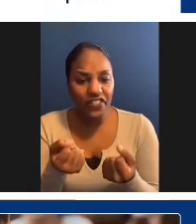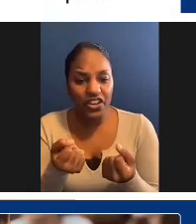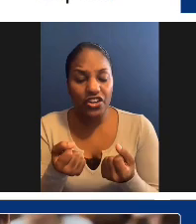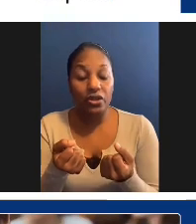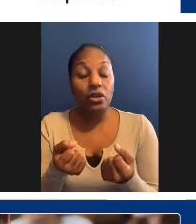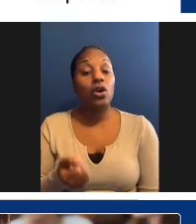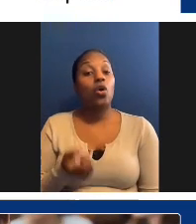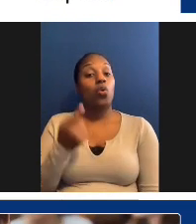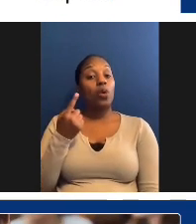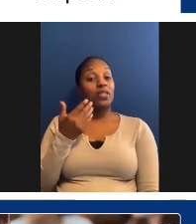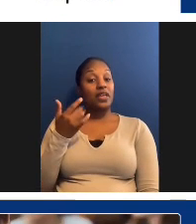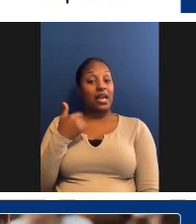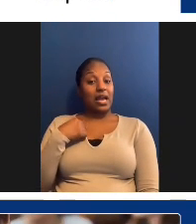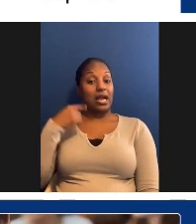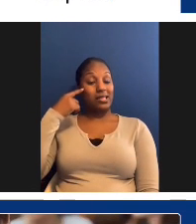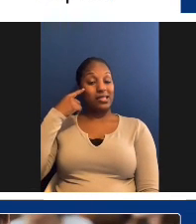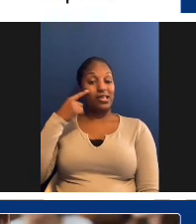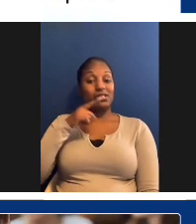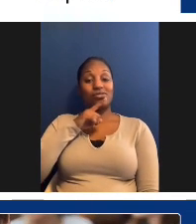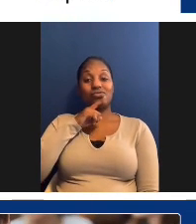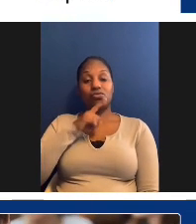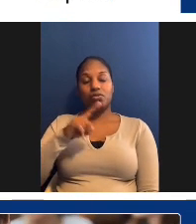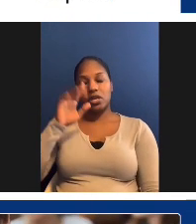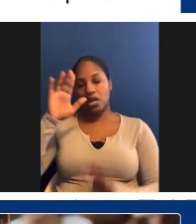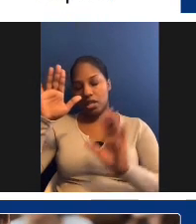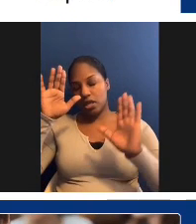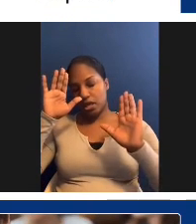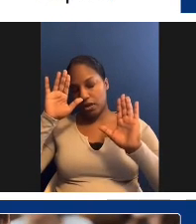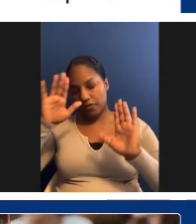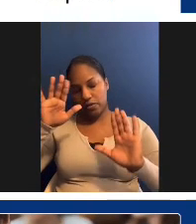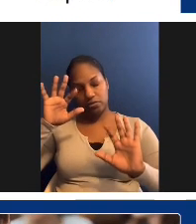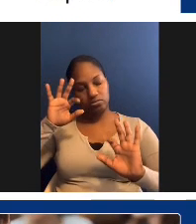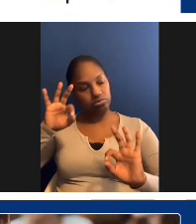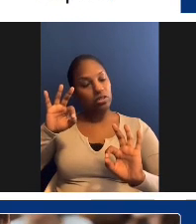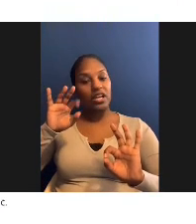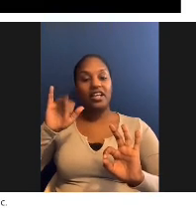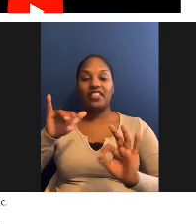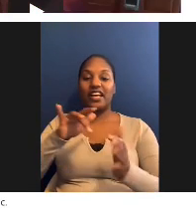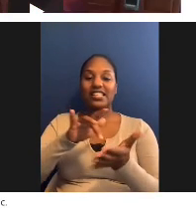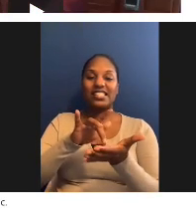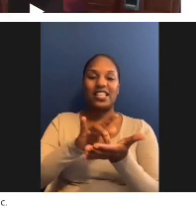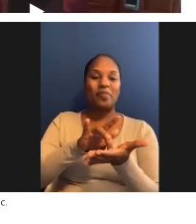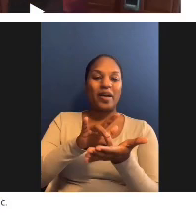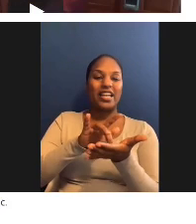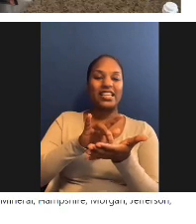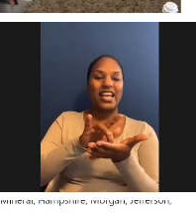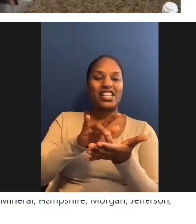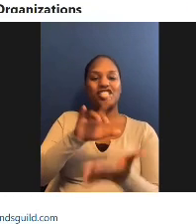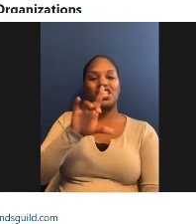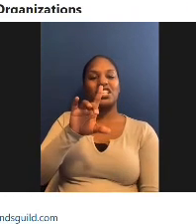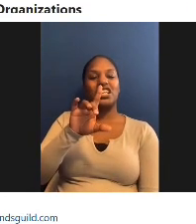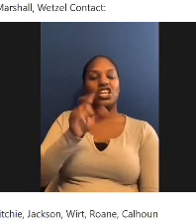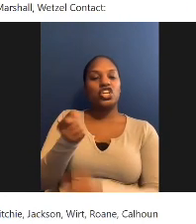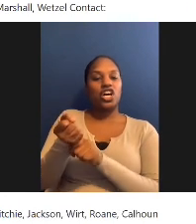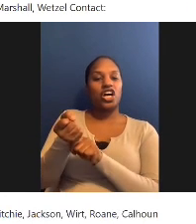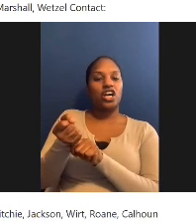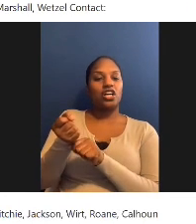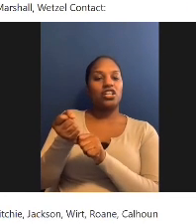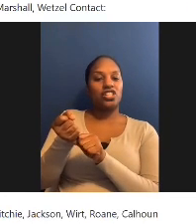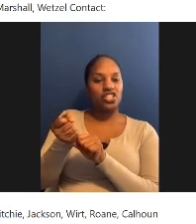I think is so fantastic is this medication disposal.